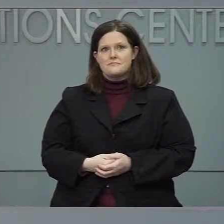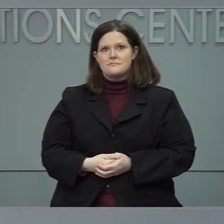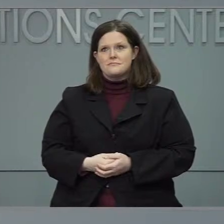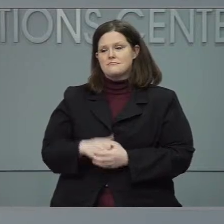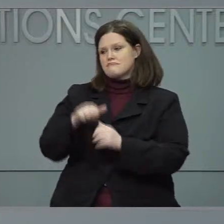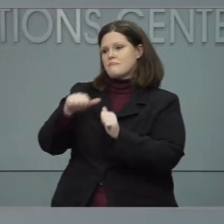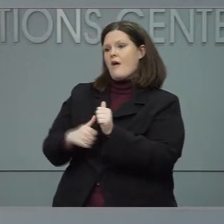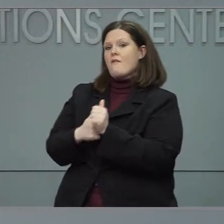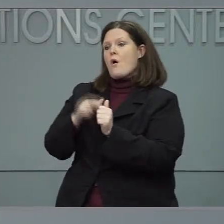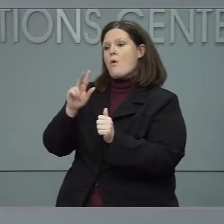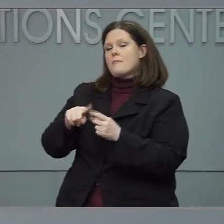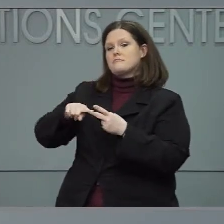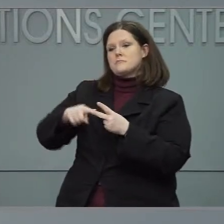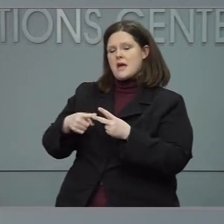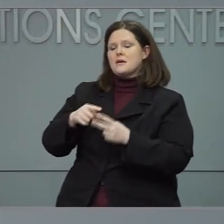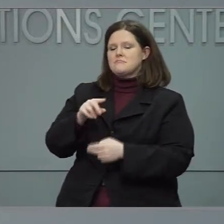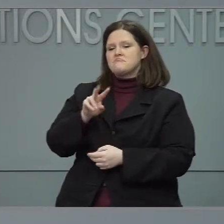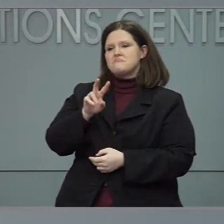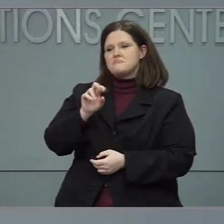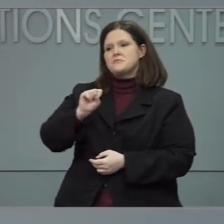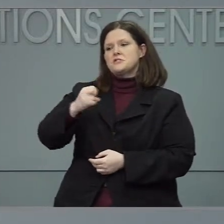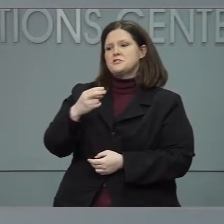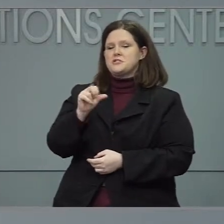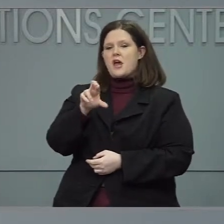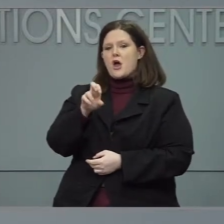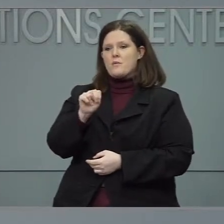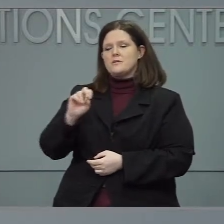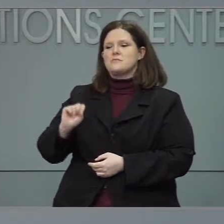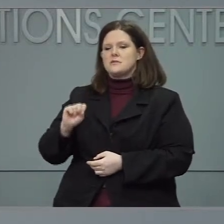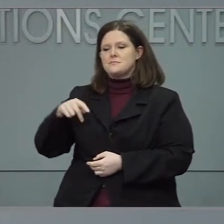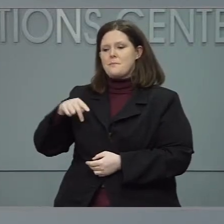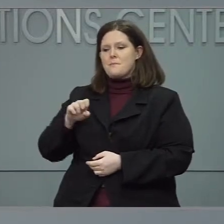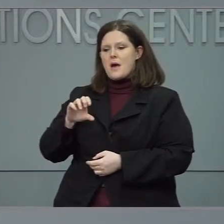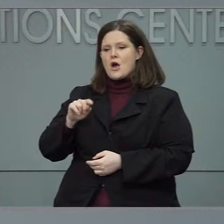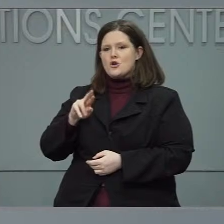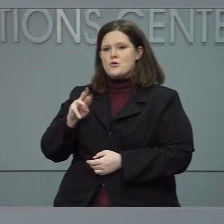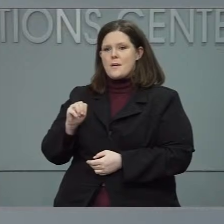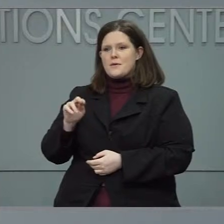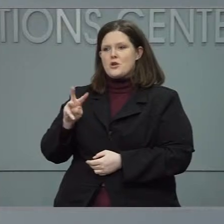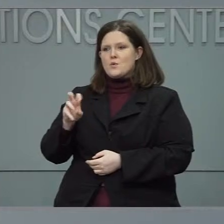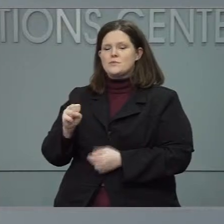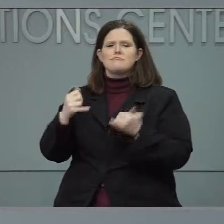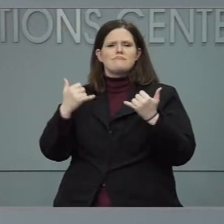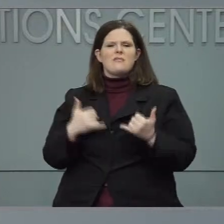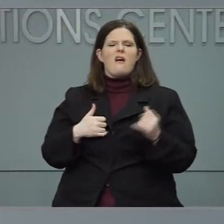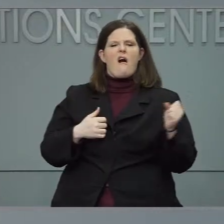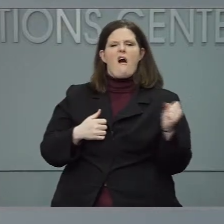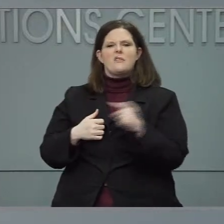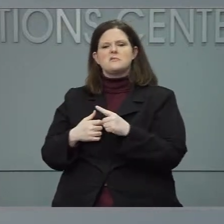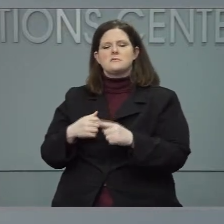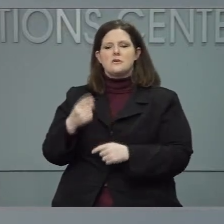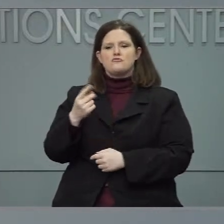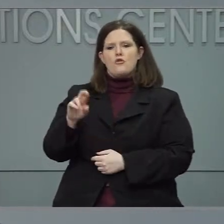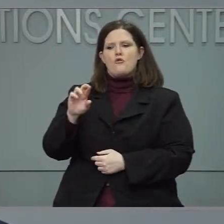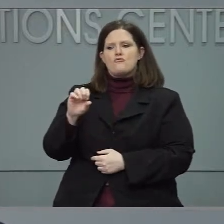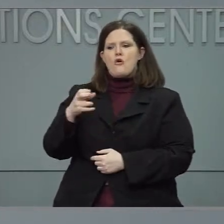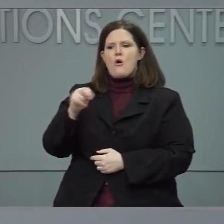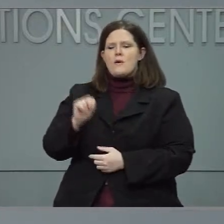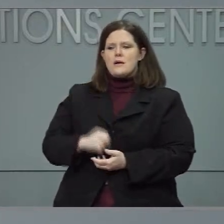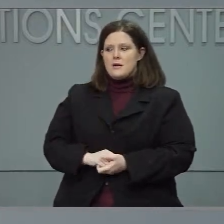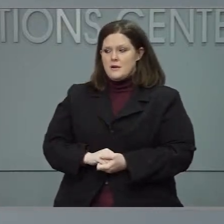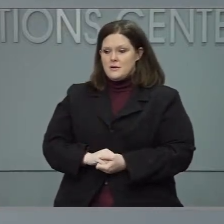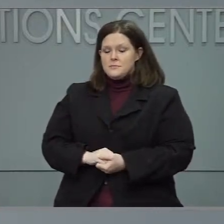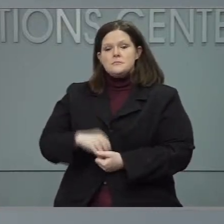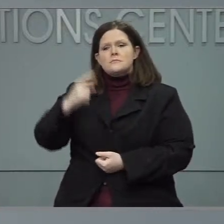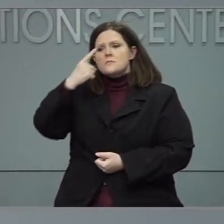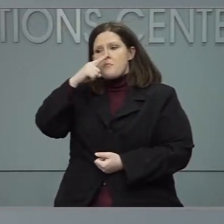We have a follow-up, Sharon Van Zwieten, Spectrum News. Hello again. This is for Dr. Cohen. Can you give us any guidance